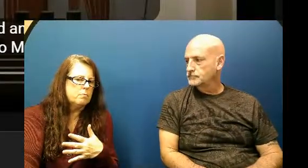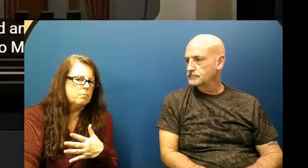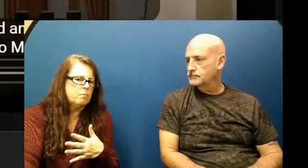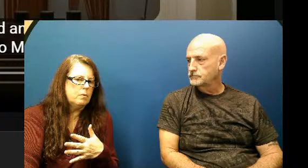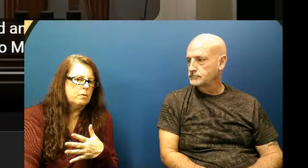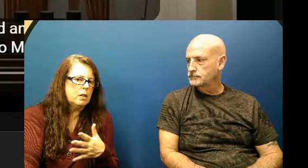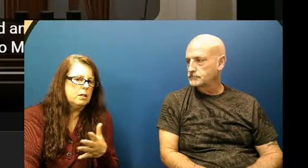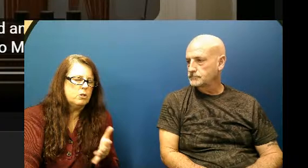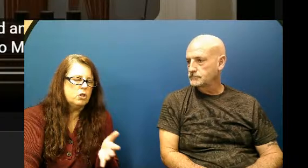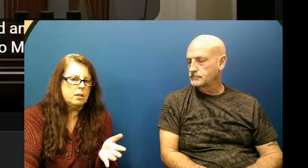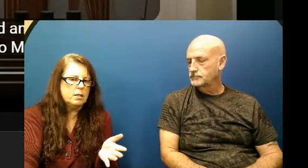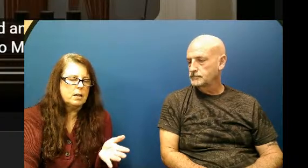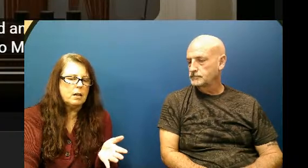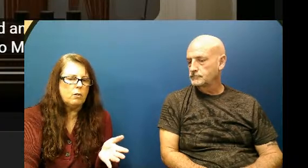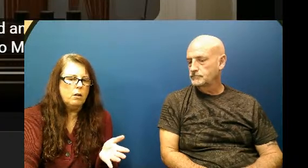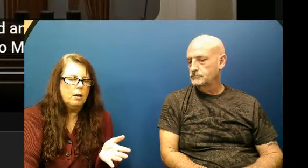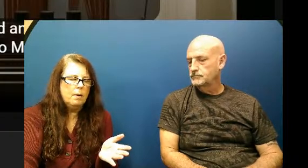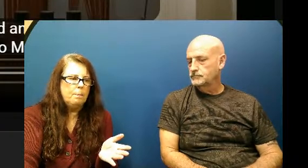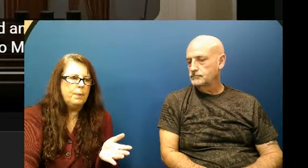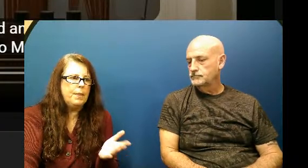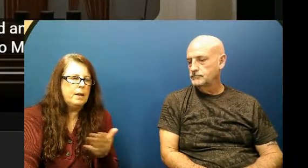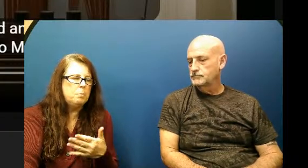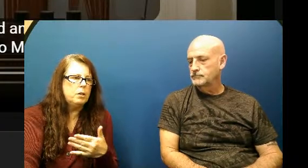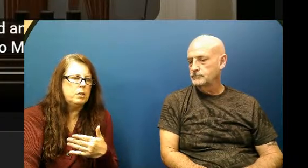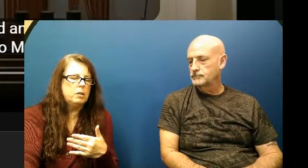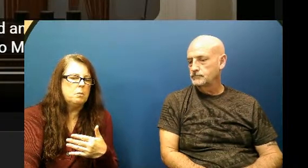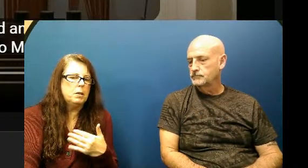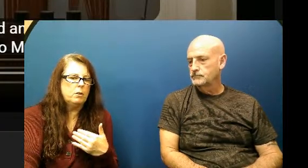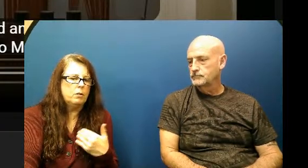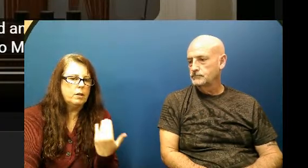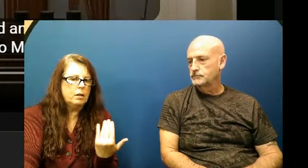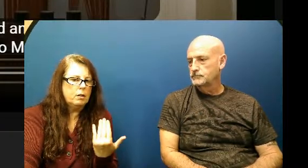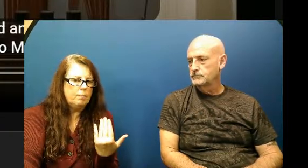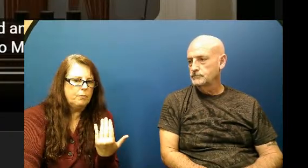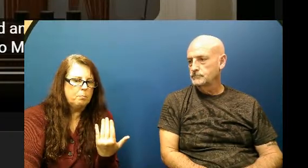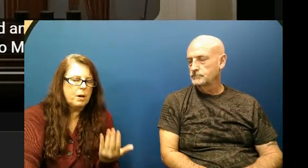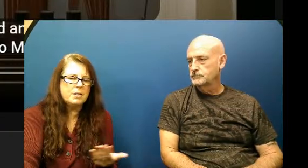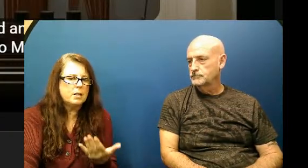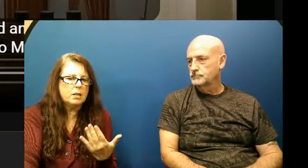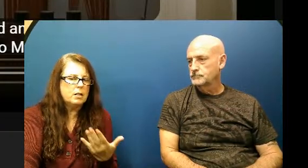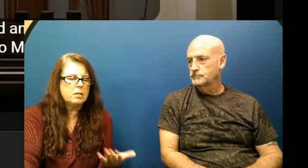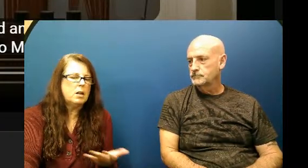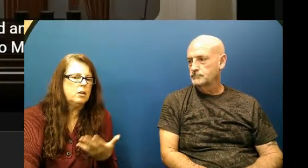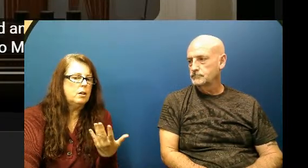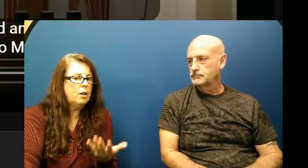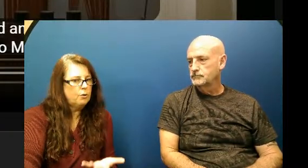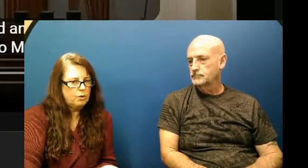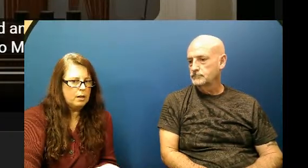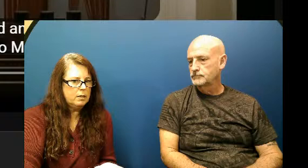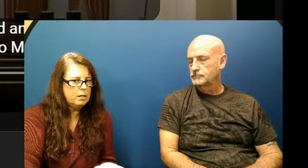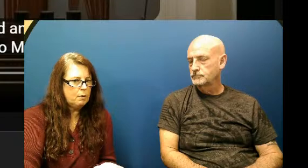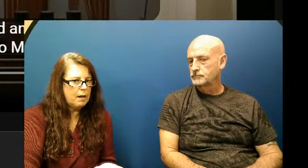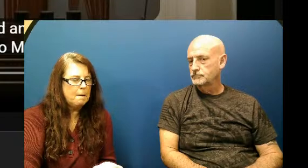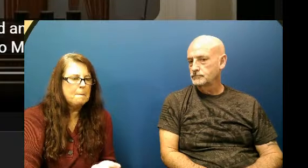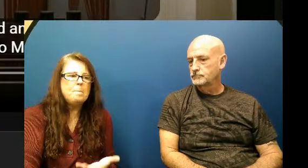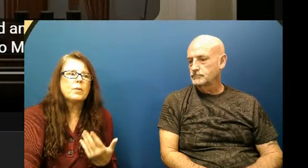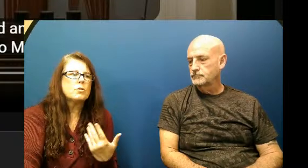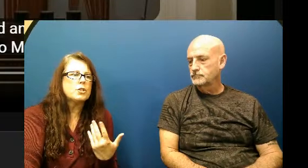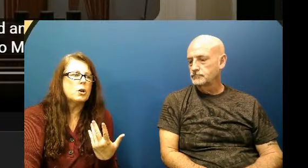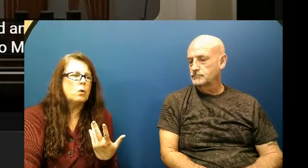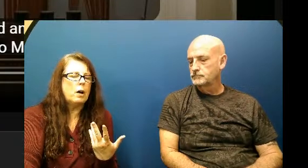to initiate a sale and then put into the bill the president can extend it another 90,